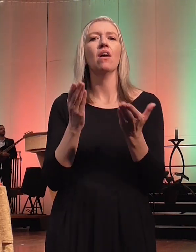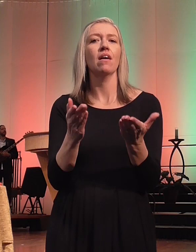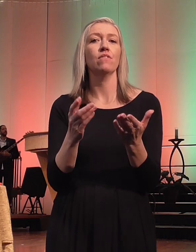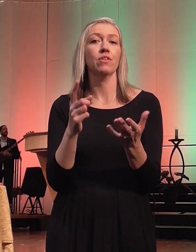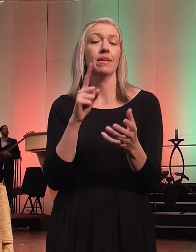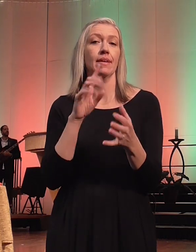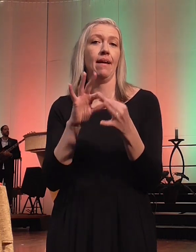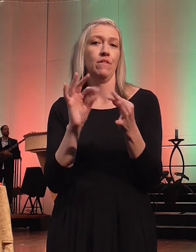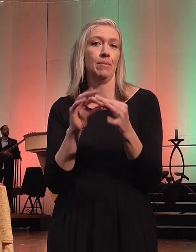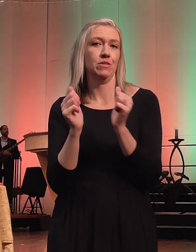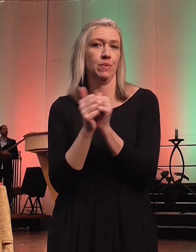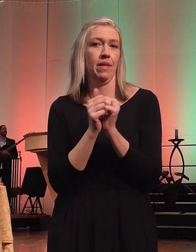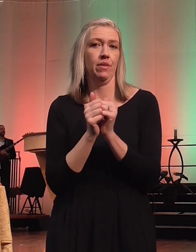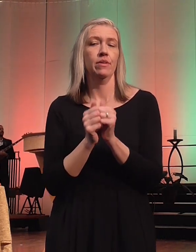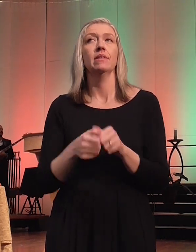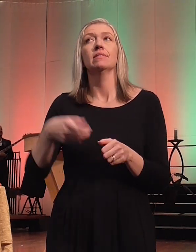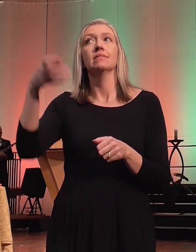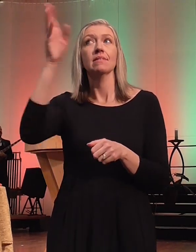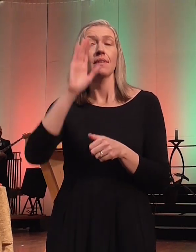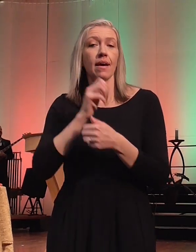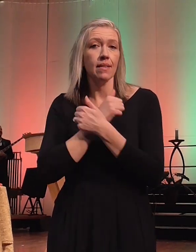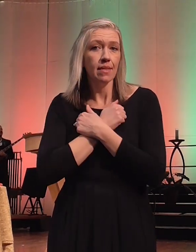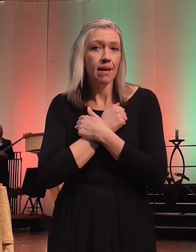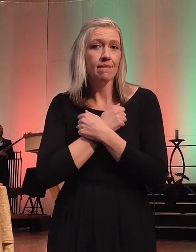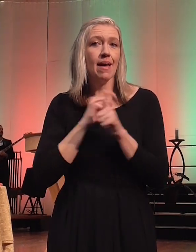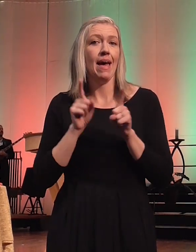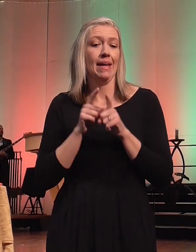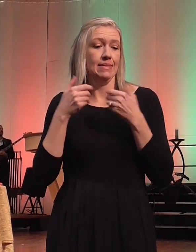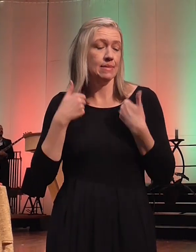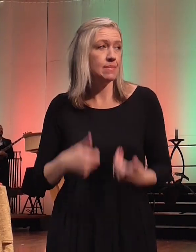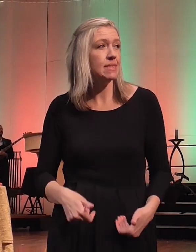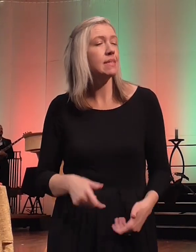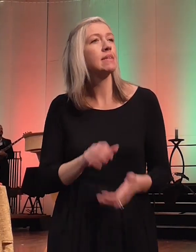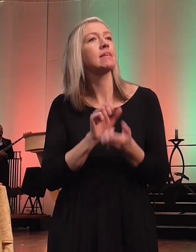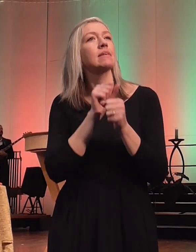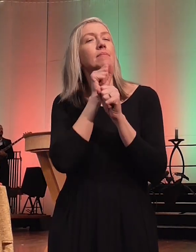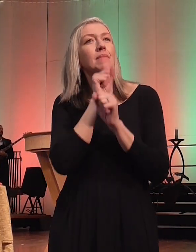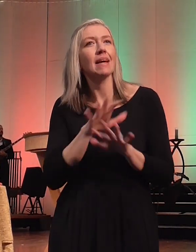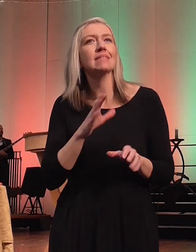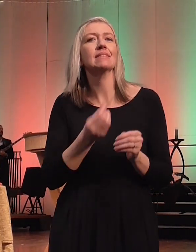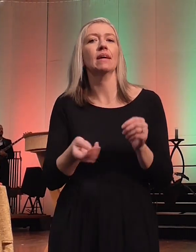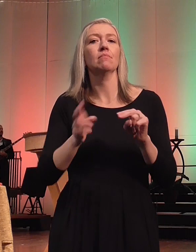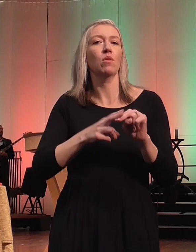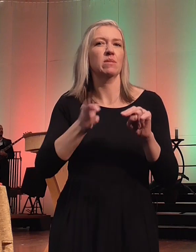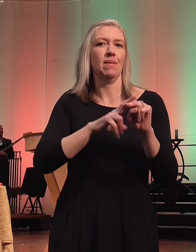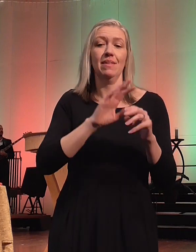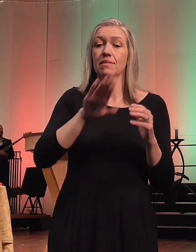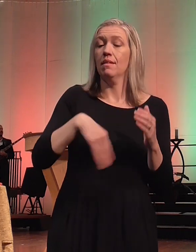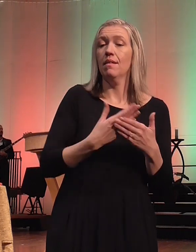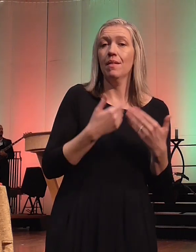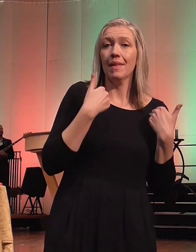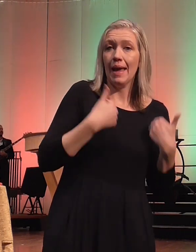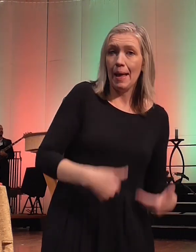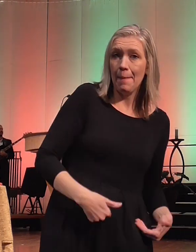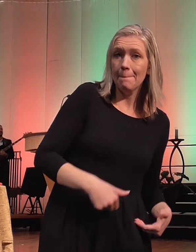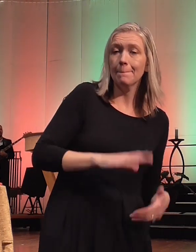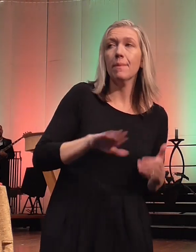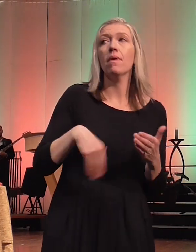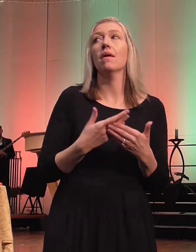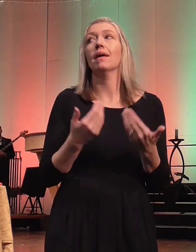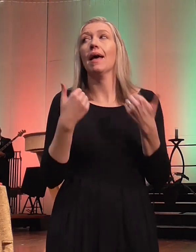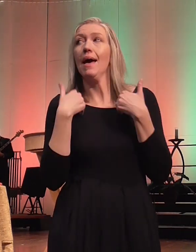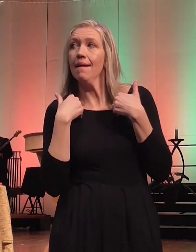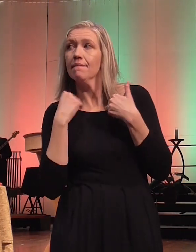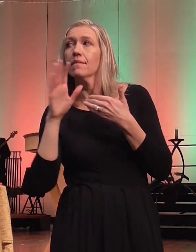together goes like this. Divine love, as me, blesses and multiplies all that I am, all that I have,